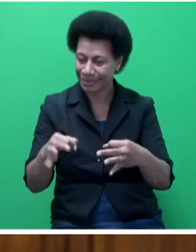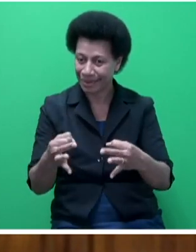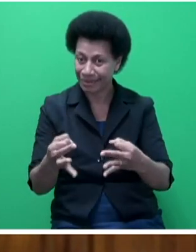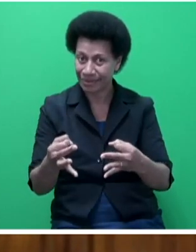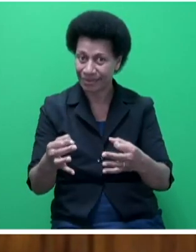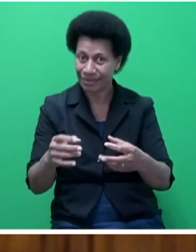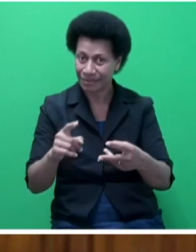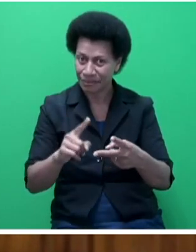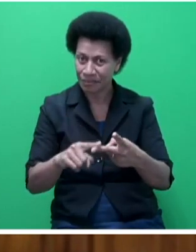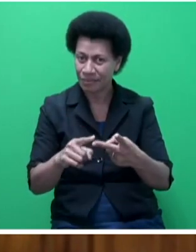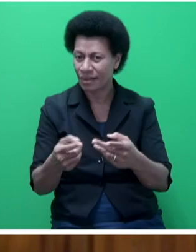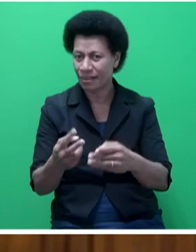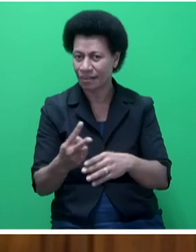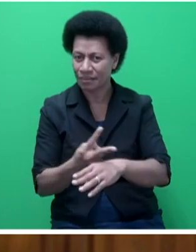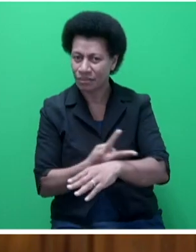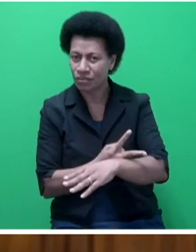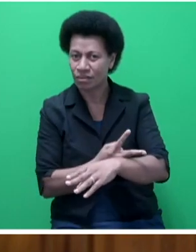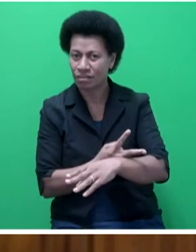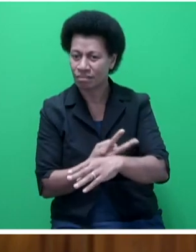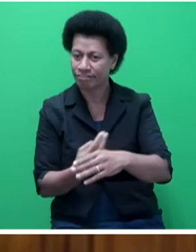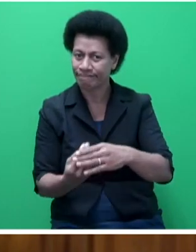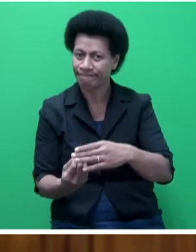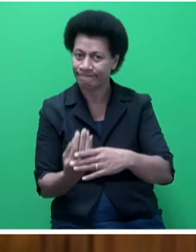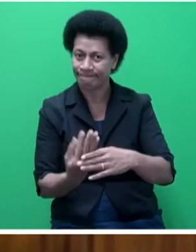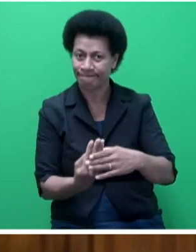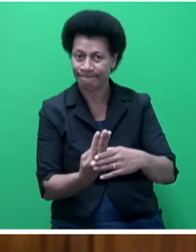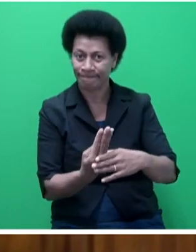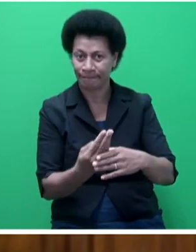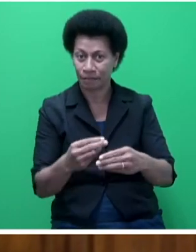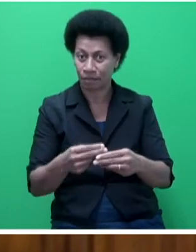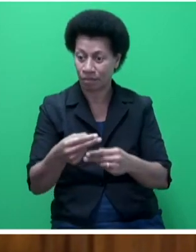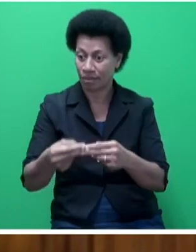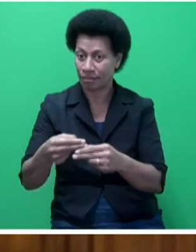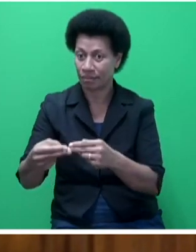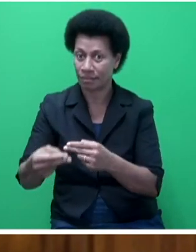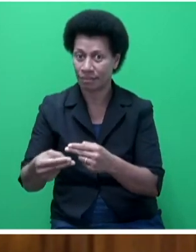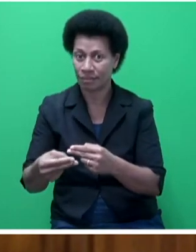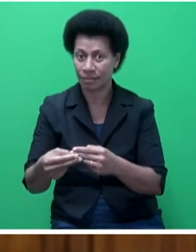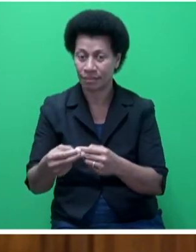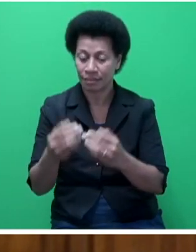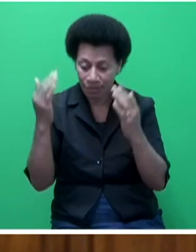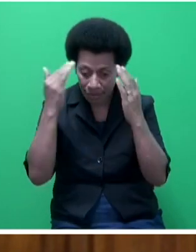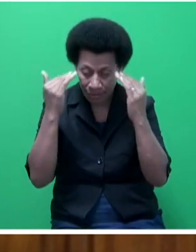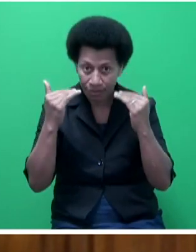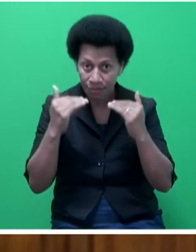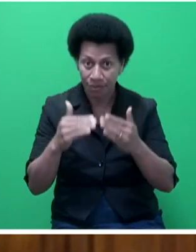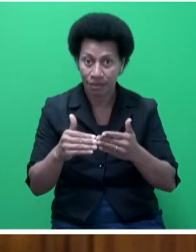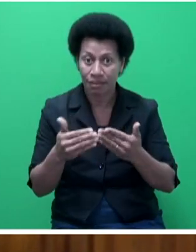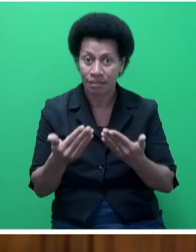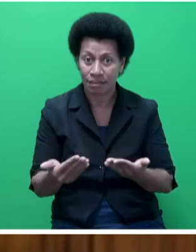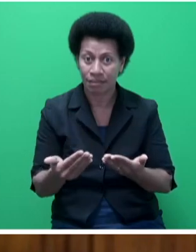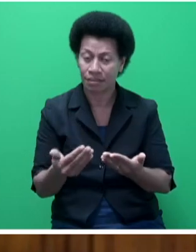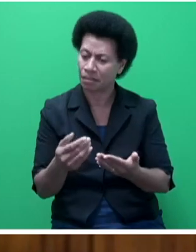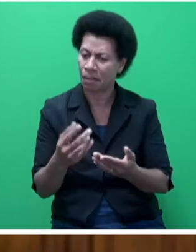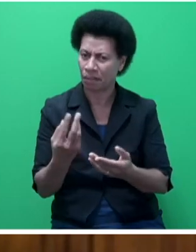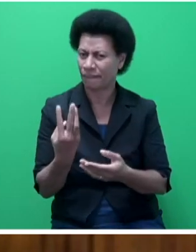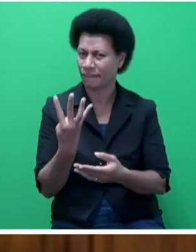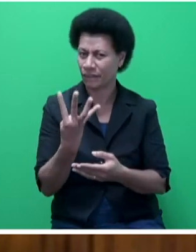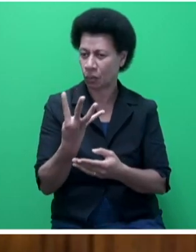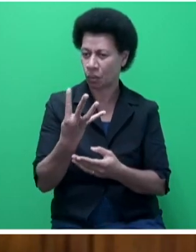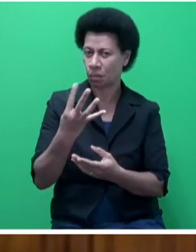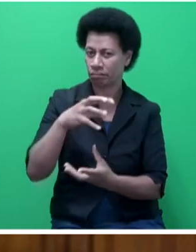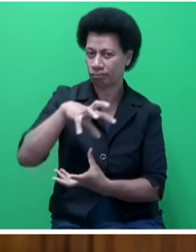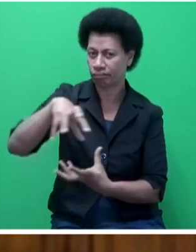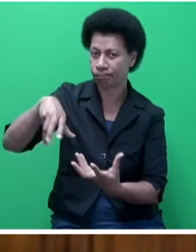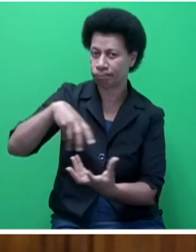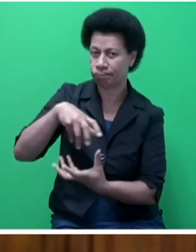Fiji a prosperous nation. Mr. Speaker, I am mindful that we encounter several cyclones in every decade,